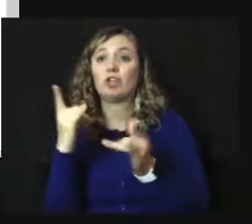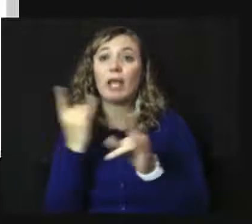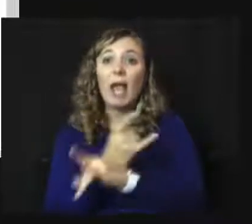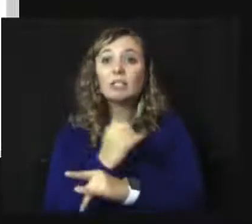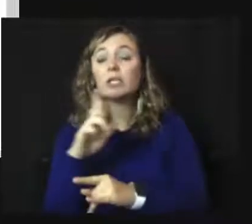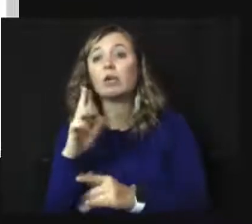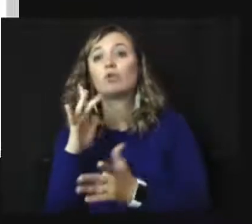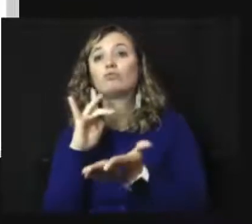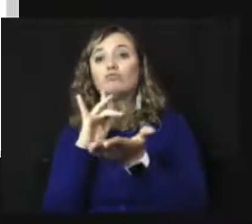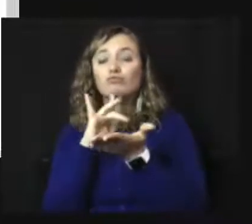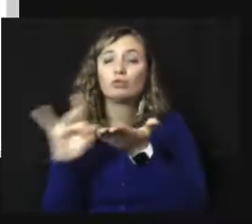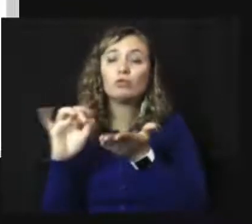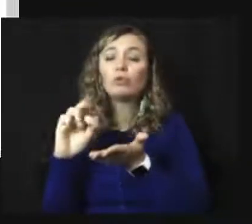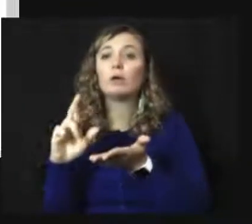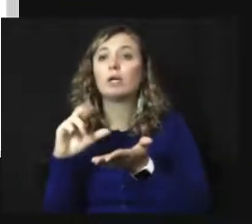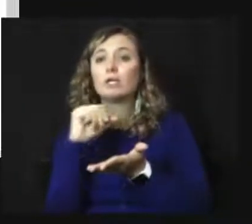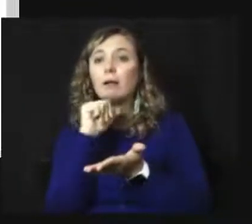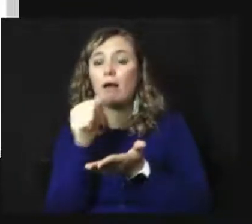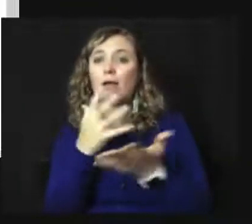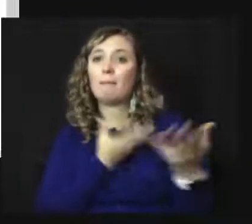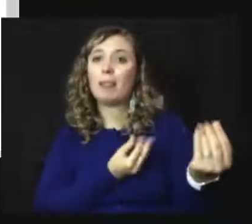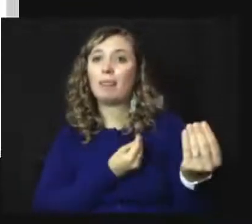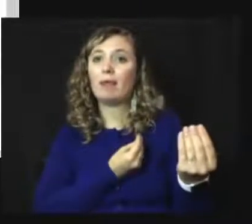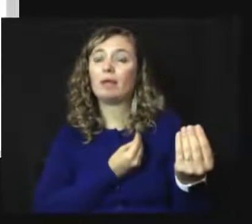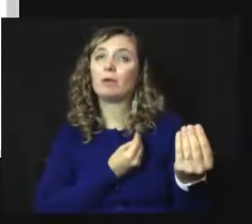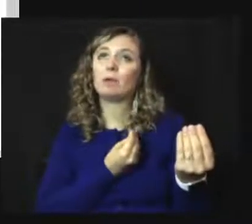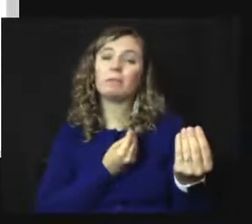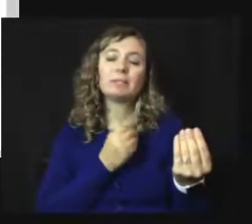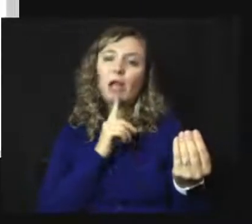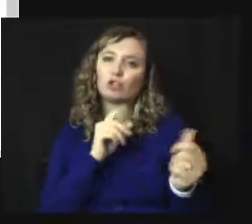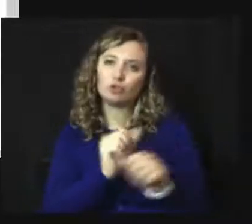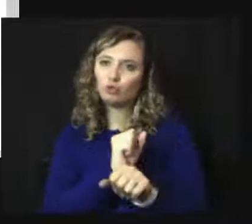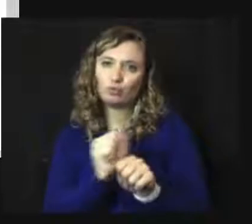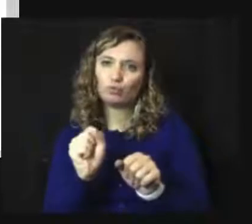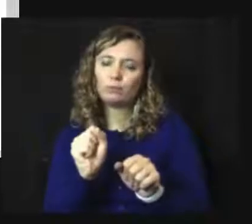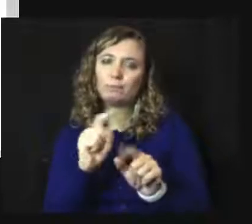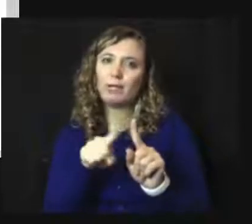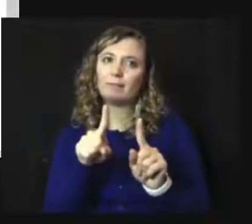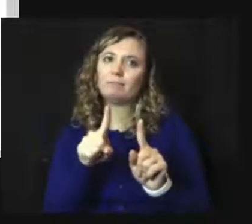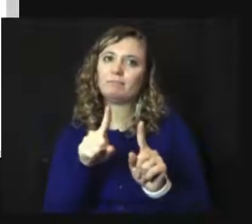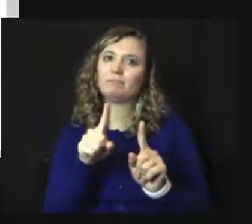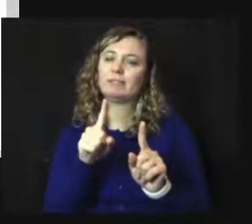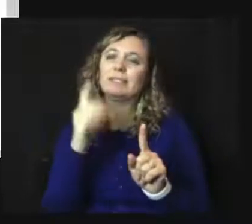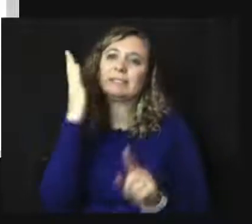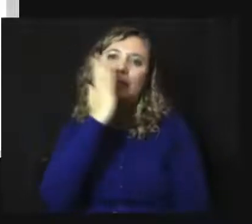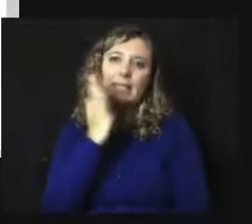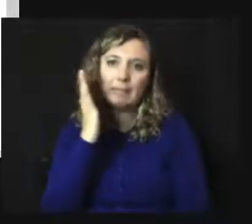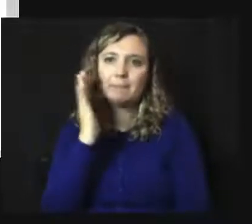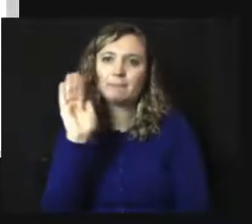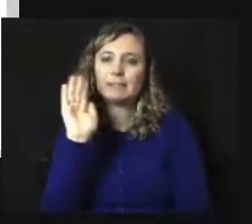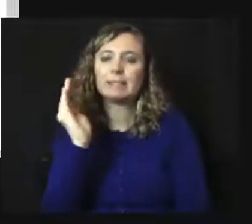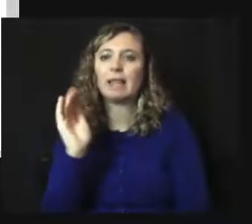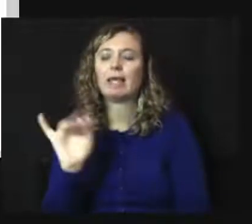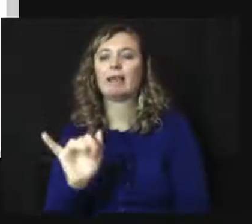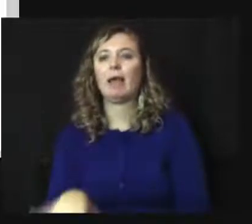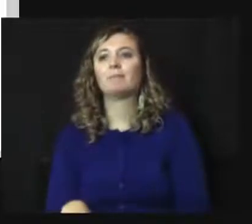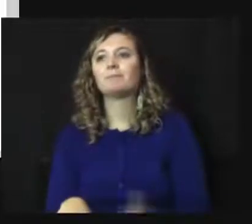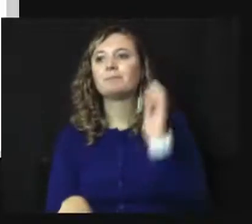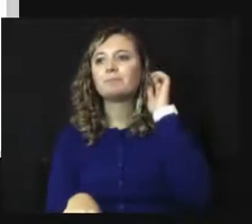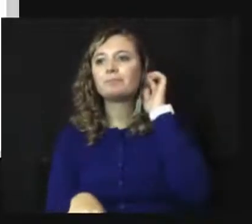that's just kind of how they're perceived. We definitely feel seen by the characters that are social awkward or have social anxiety, because it's